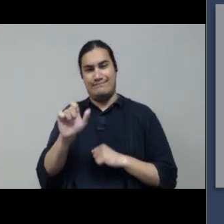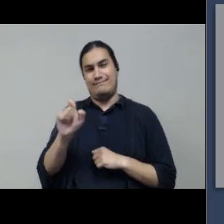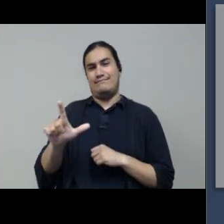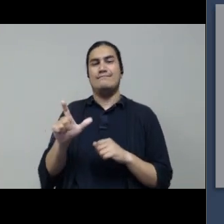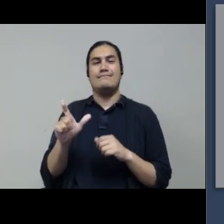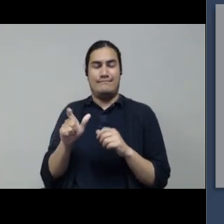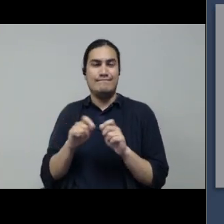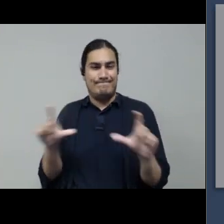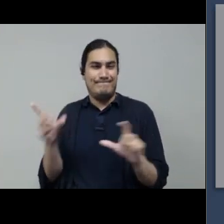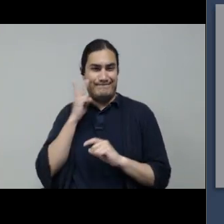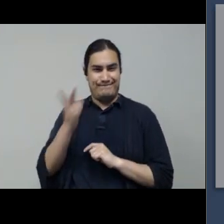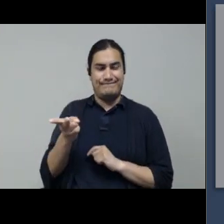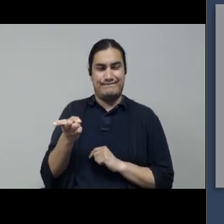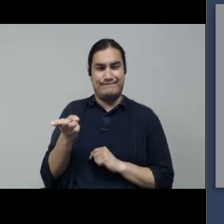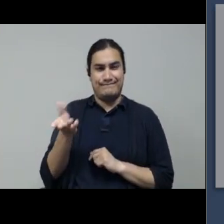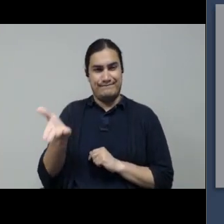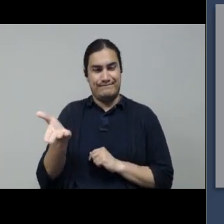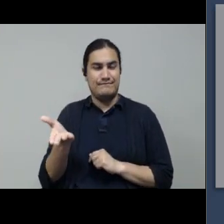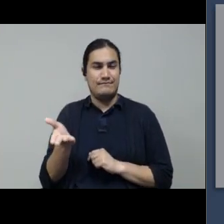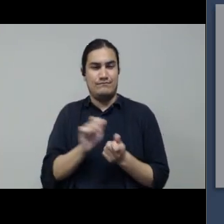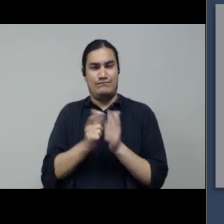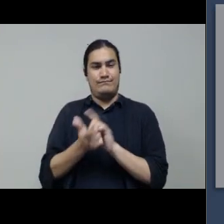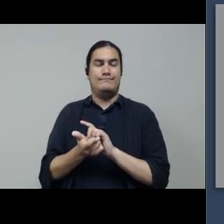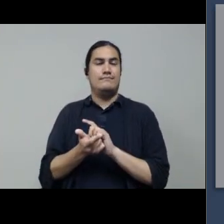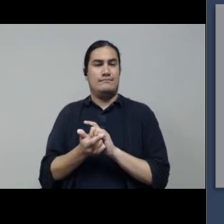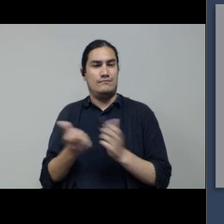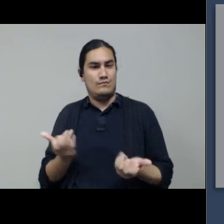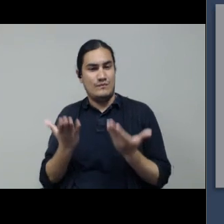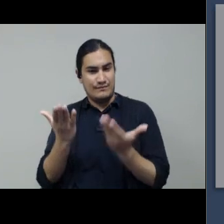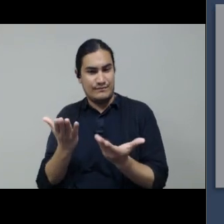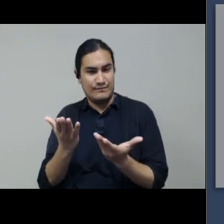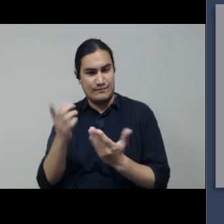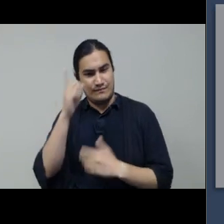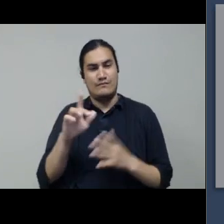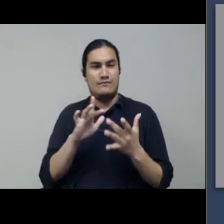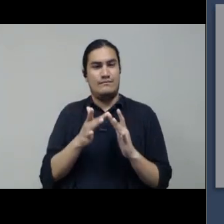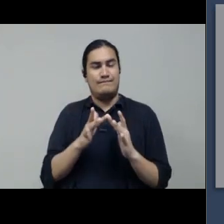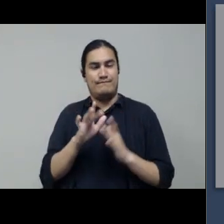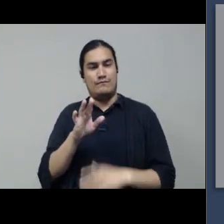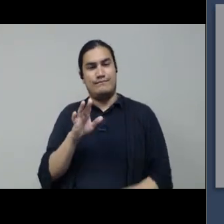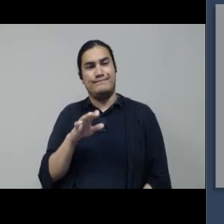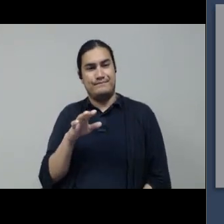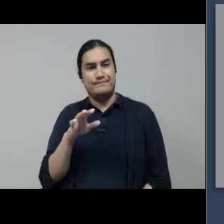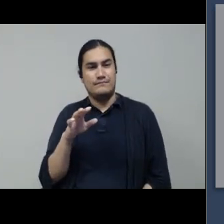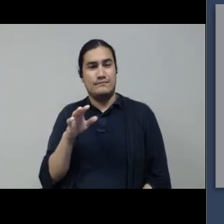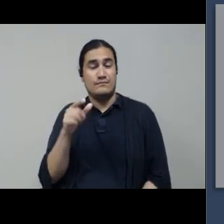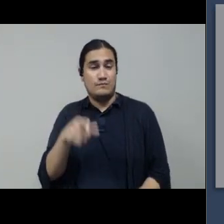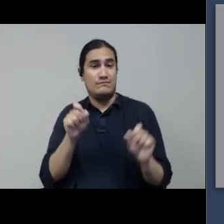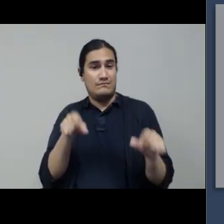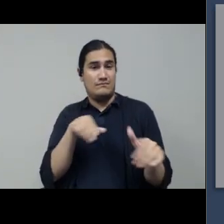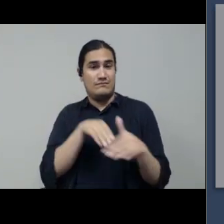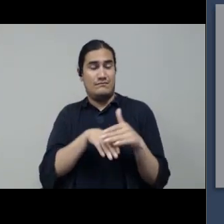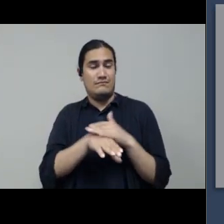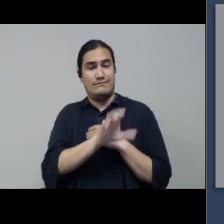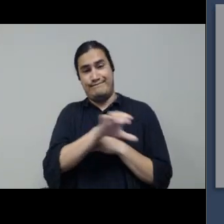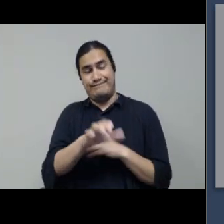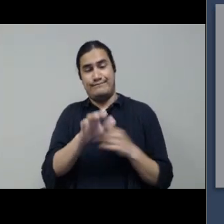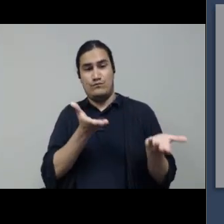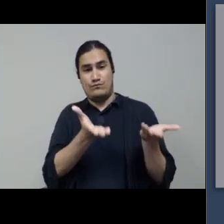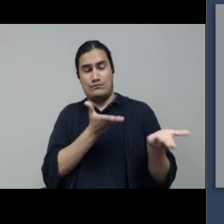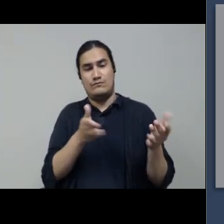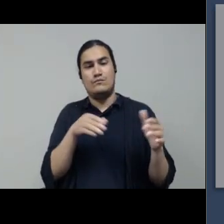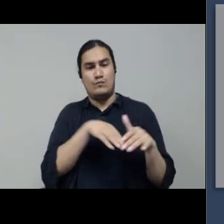Live closed captioning translation is provided for the webinar. You can access the closed captioning services through links